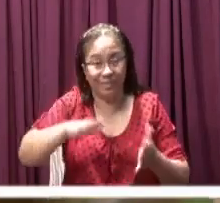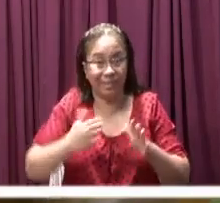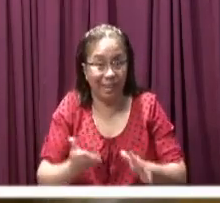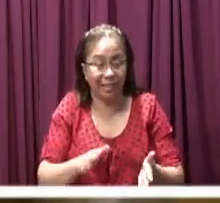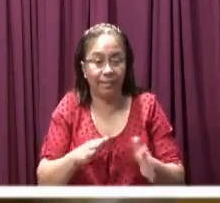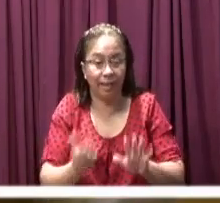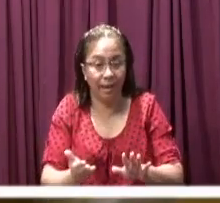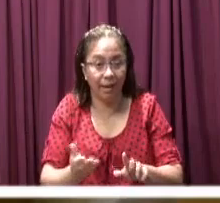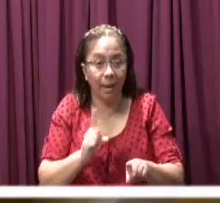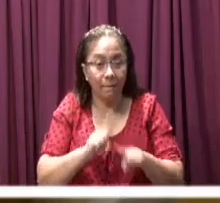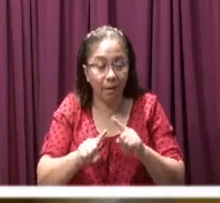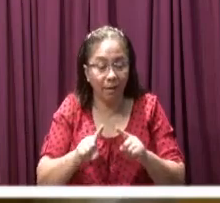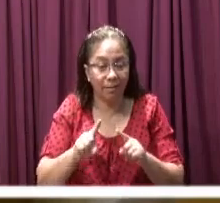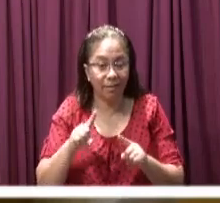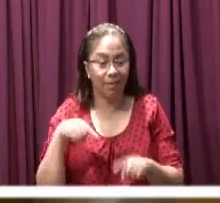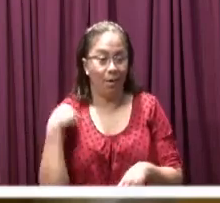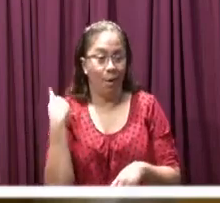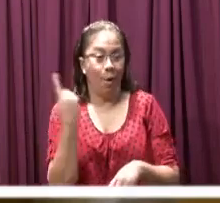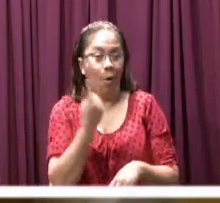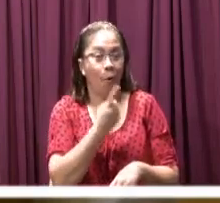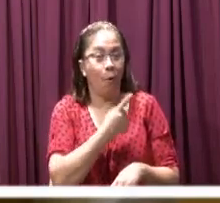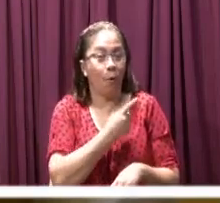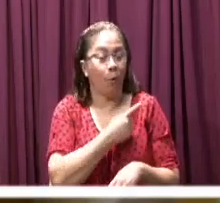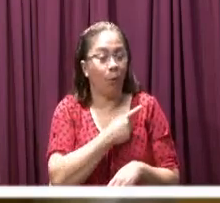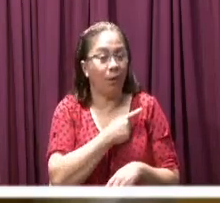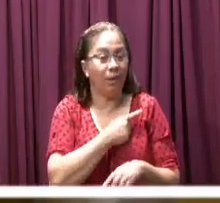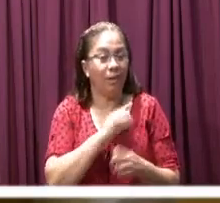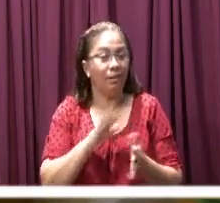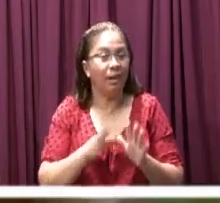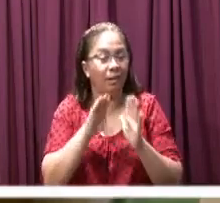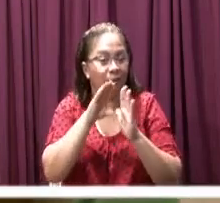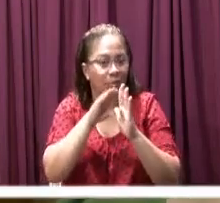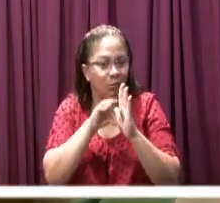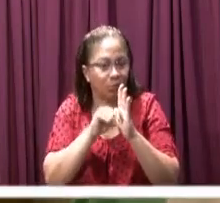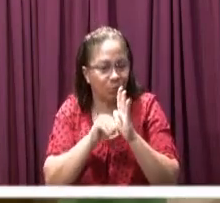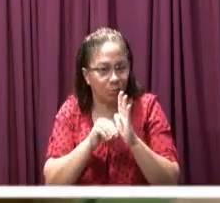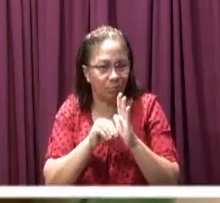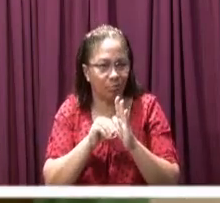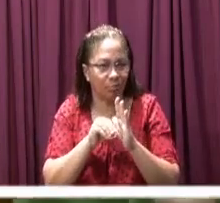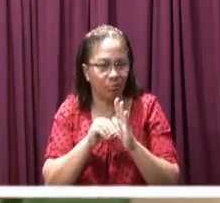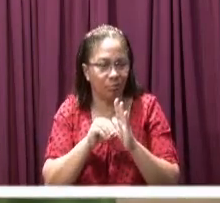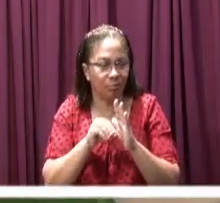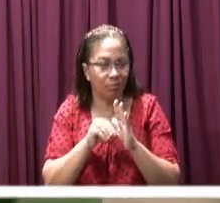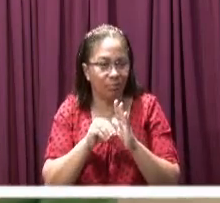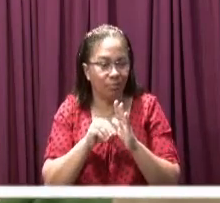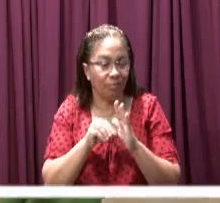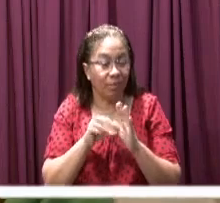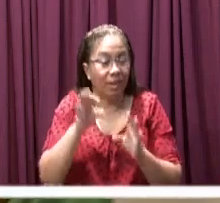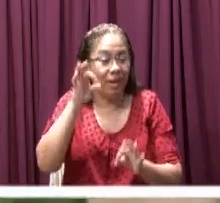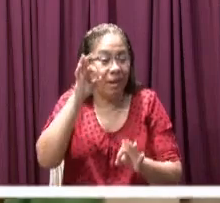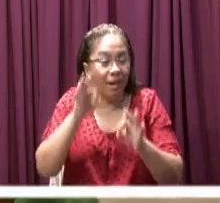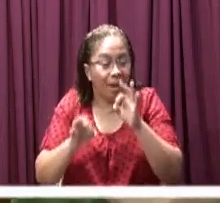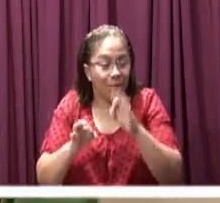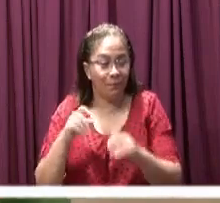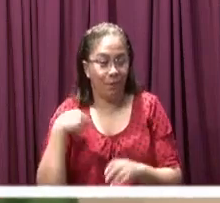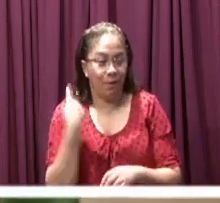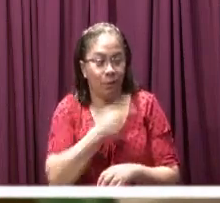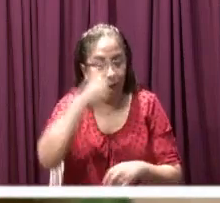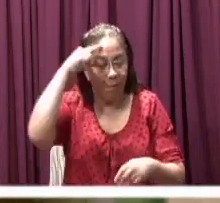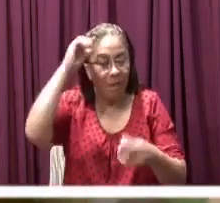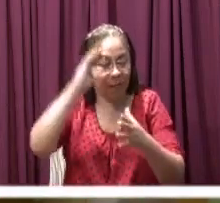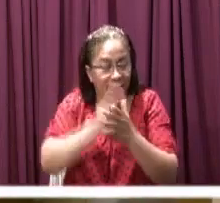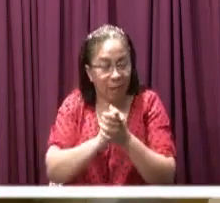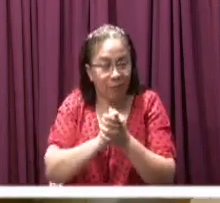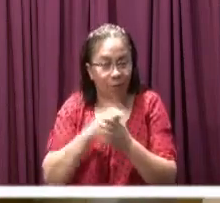if? That if is so important, because if we believe now that, oh, well, we are